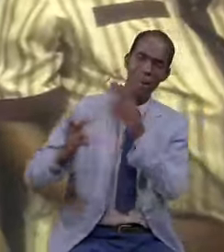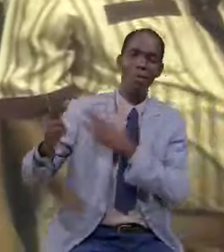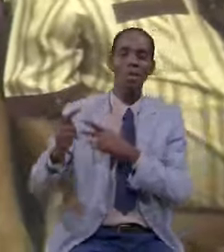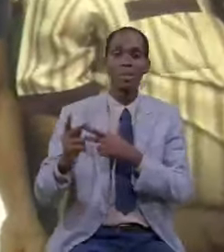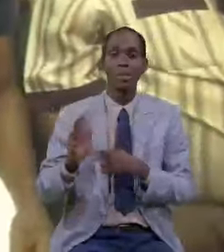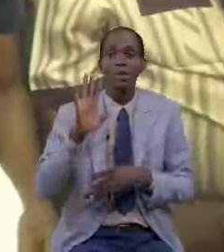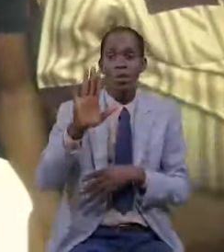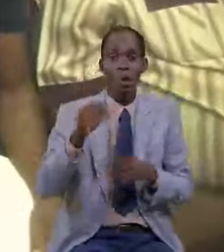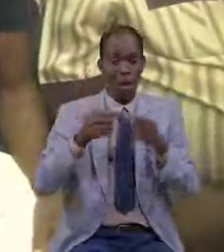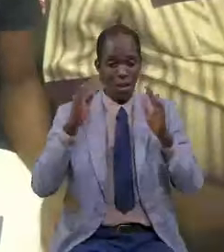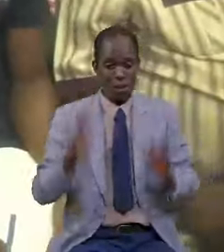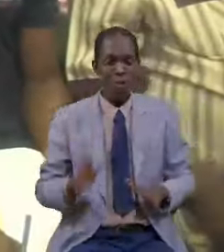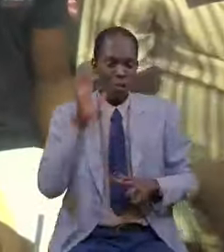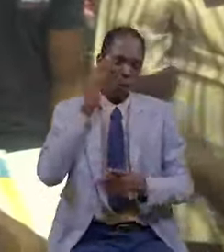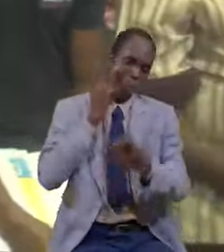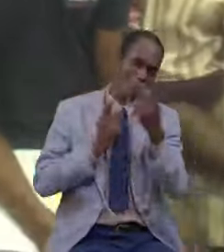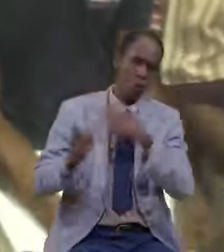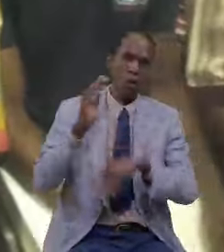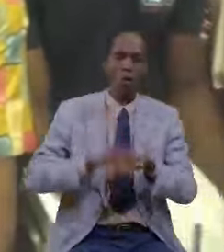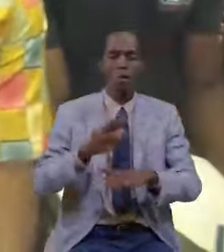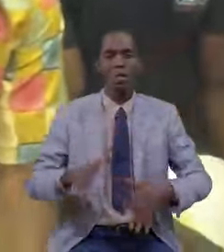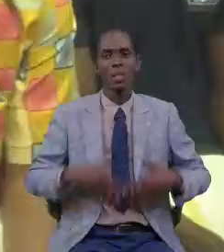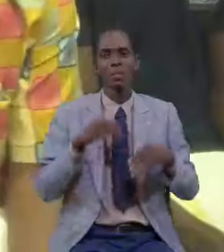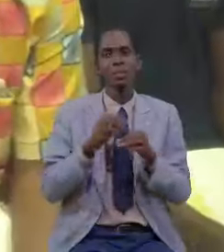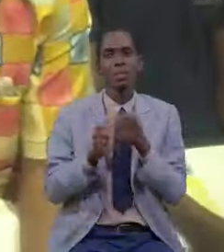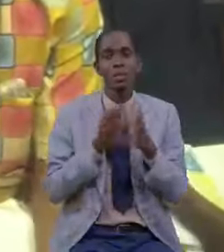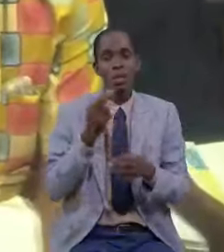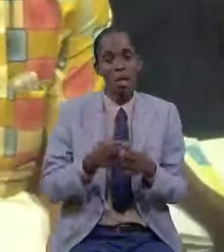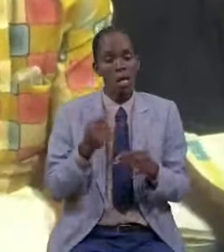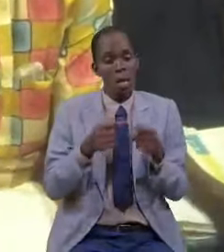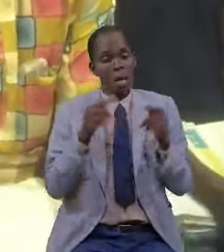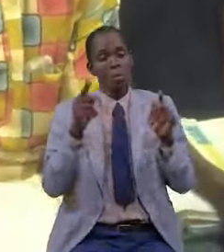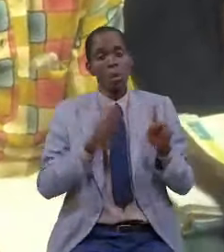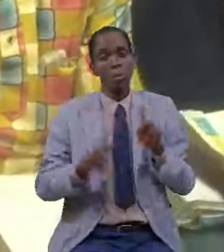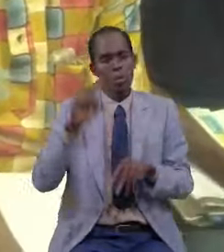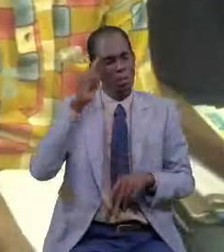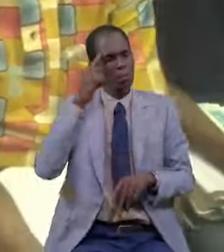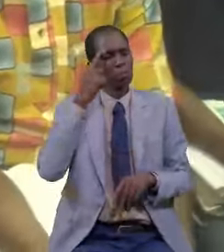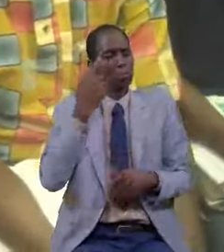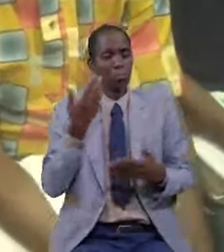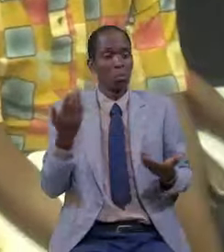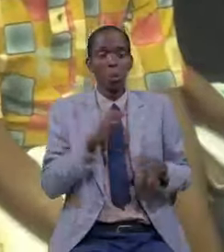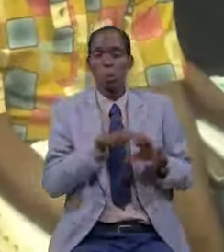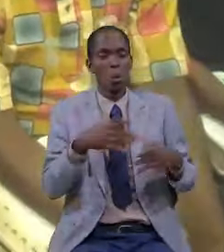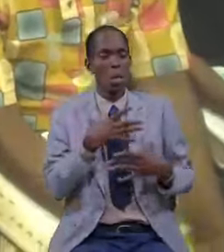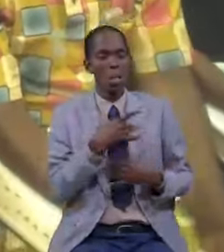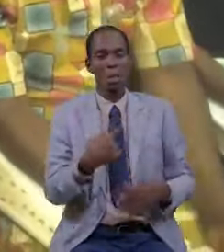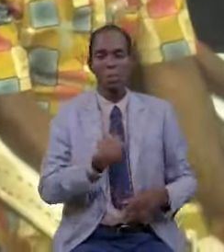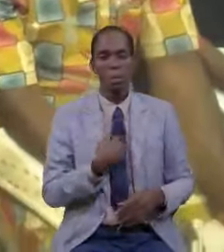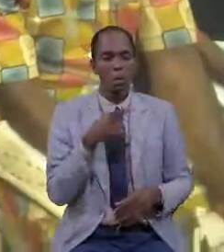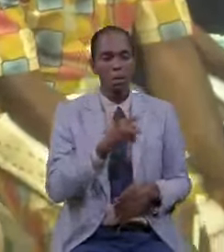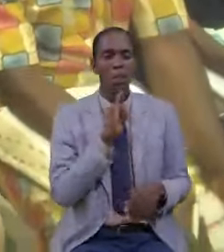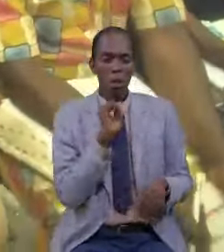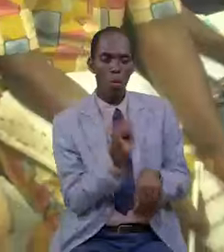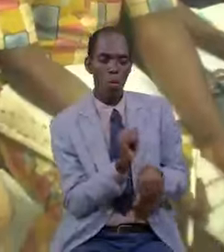will prophesy. The people you think, well, he doesn't like me, it's working with King